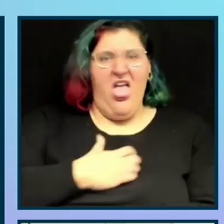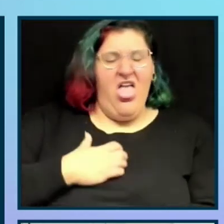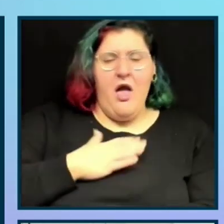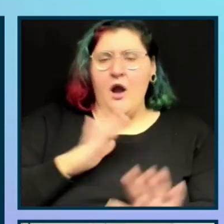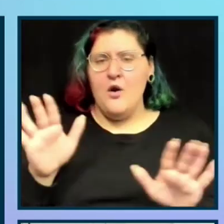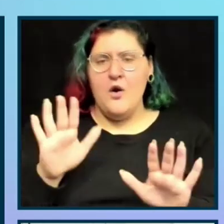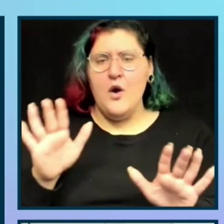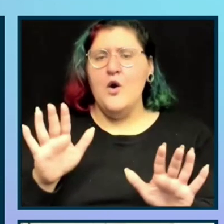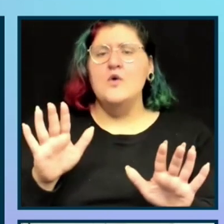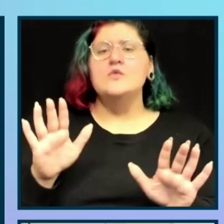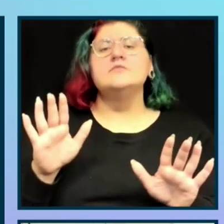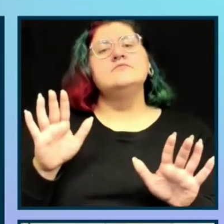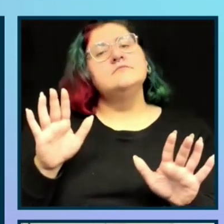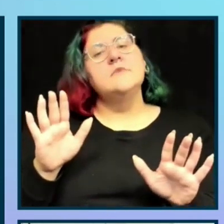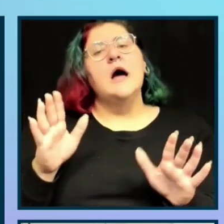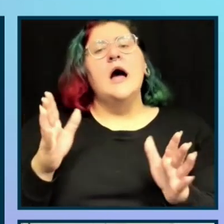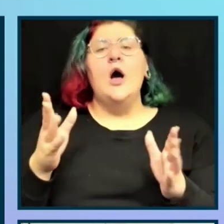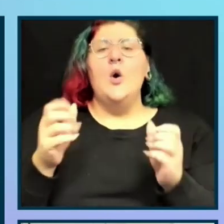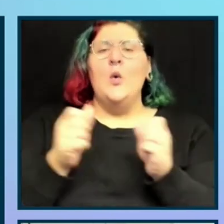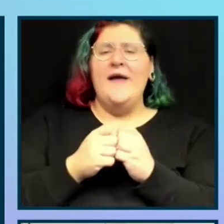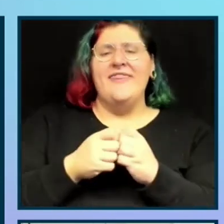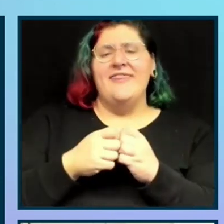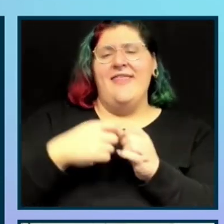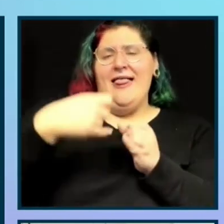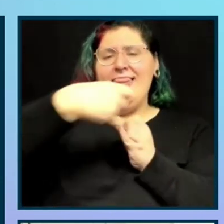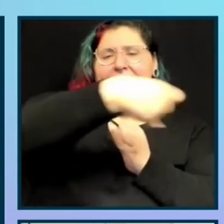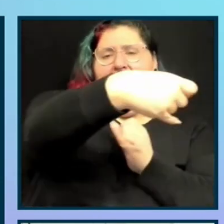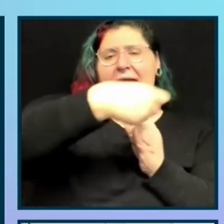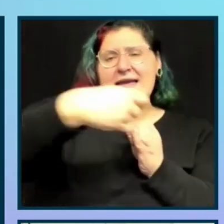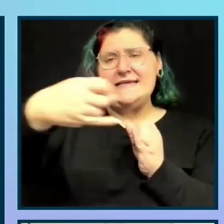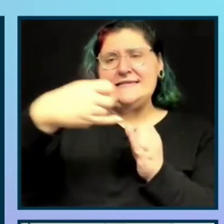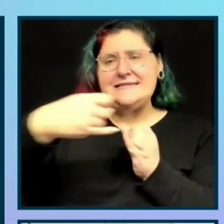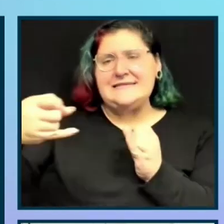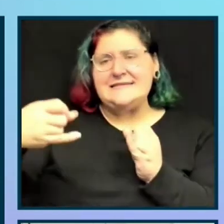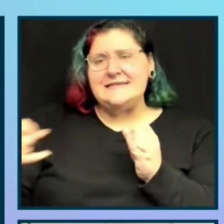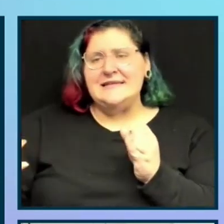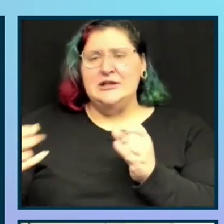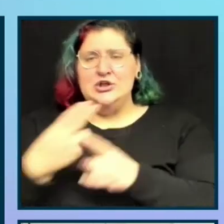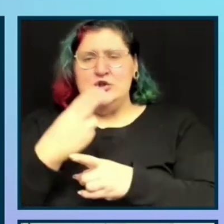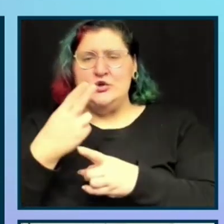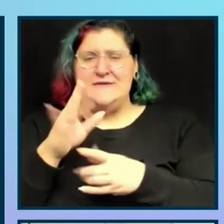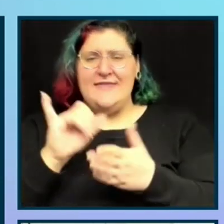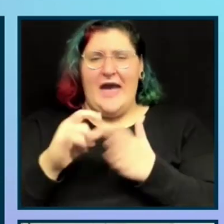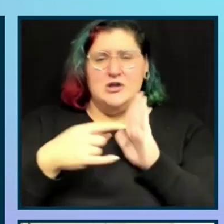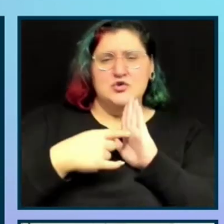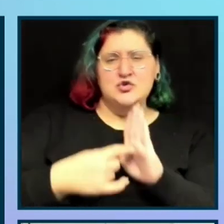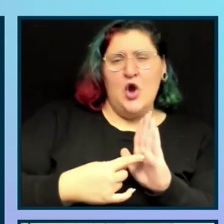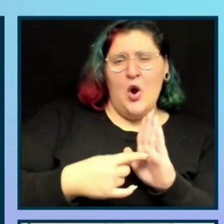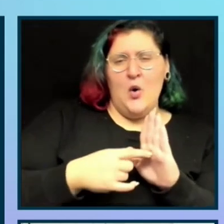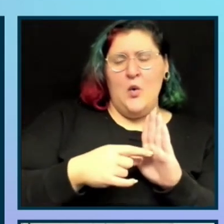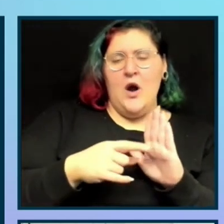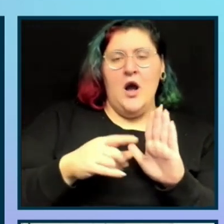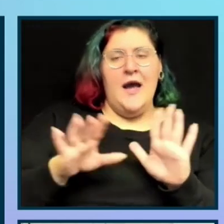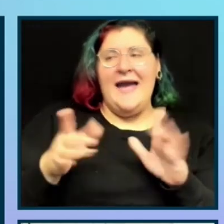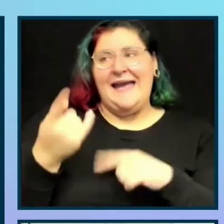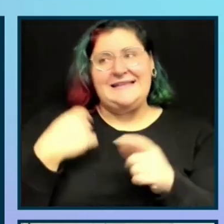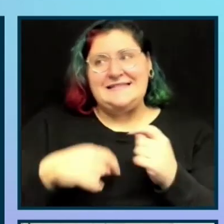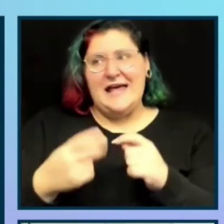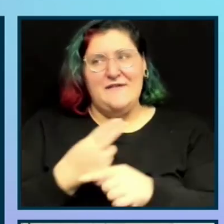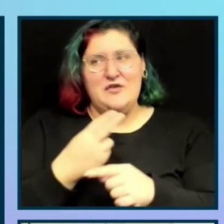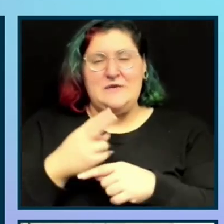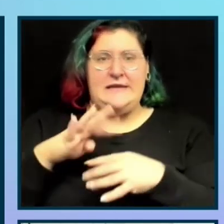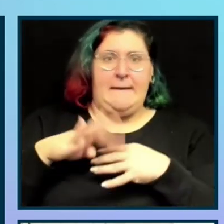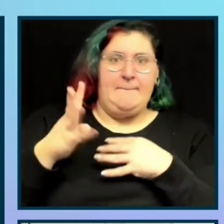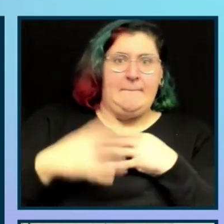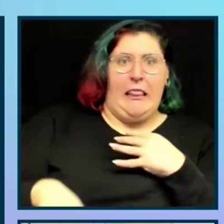were exposed to this type of trauma, but overall, by removing the graphic nature of showing images of the